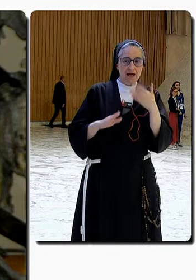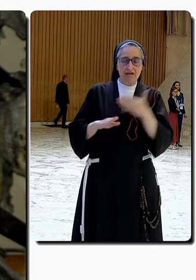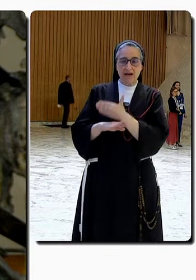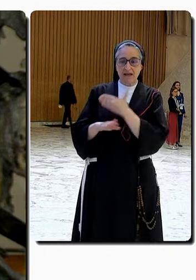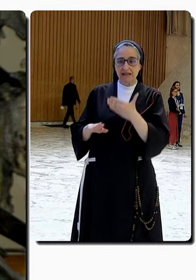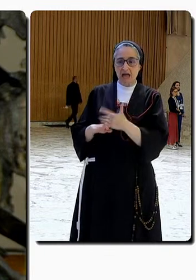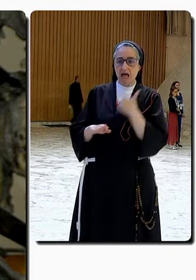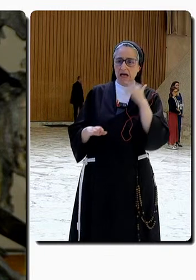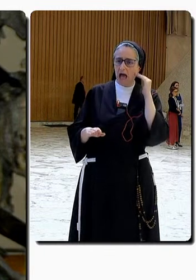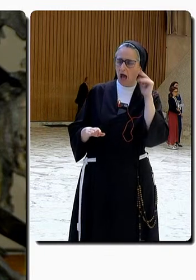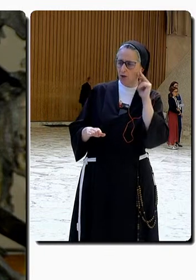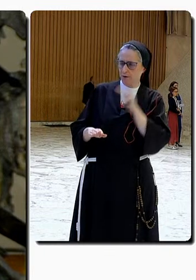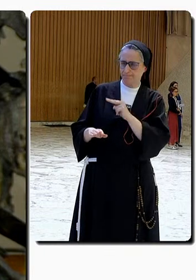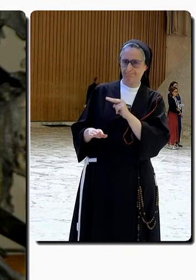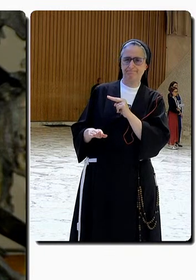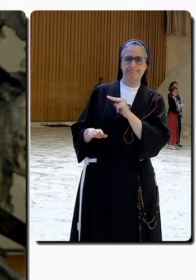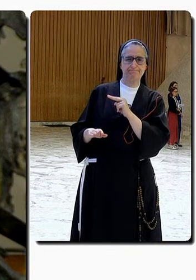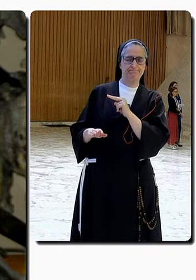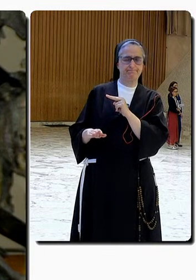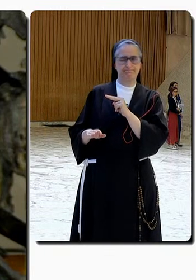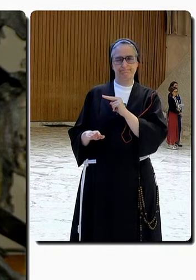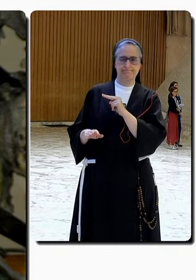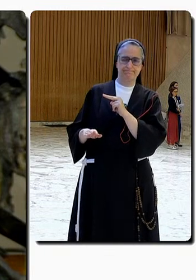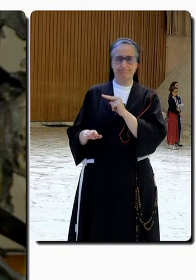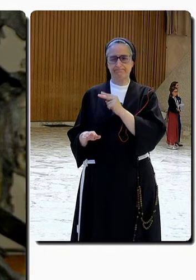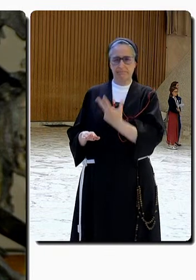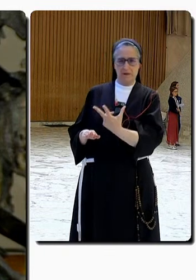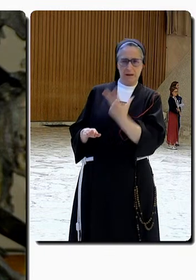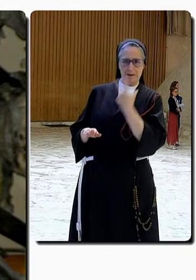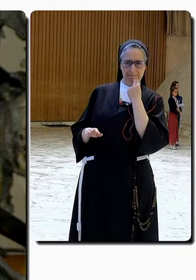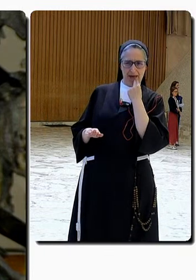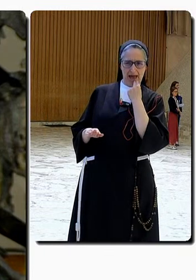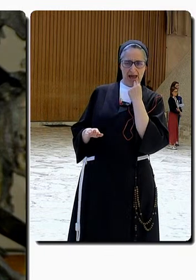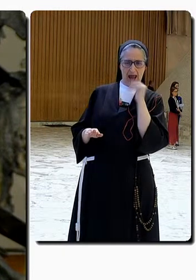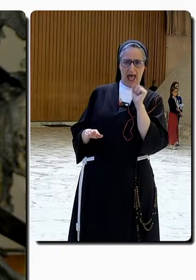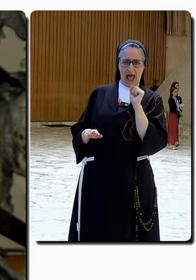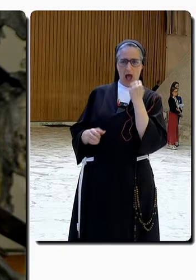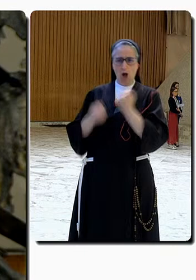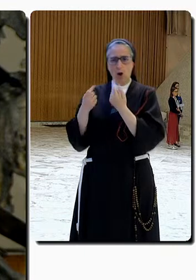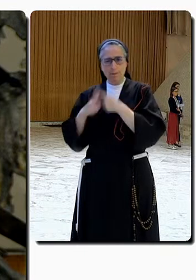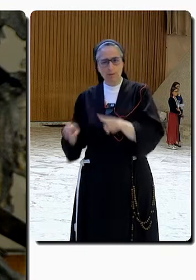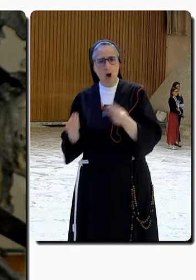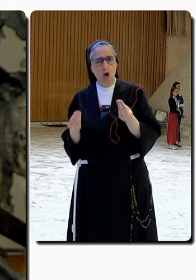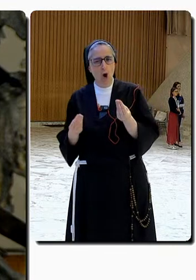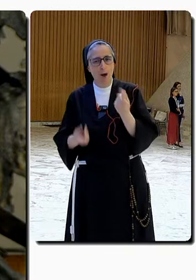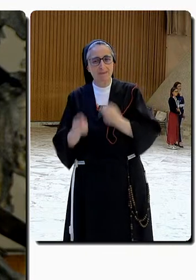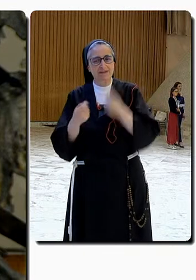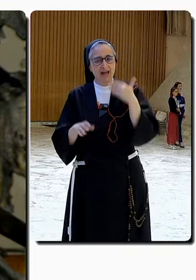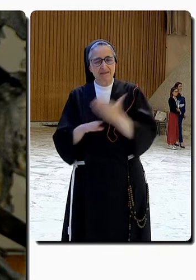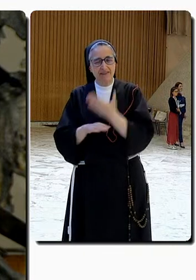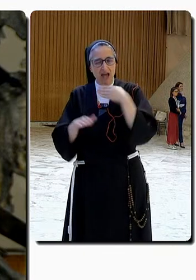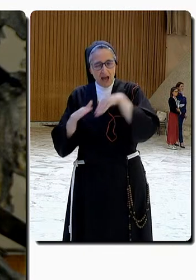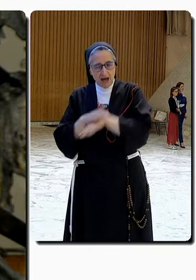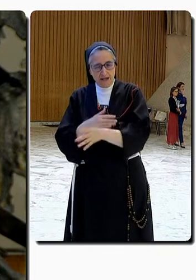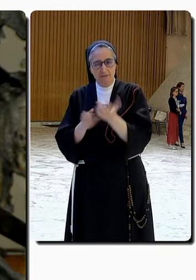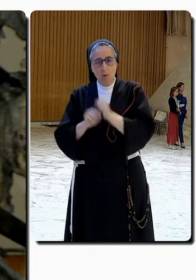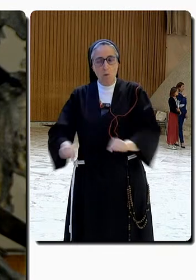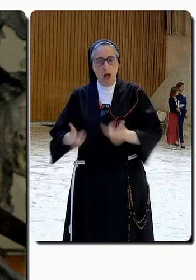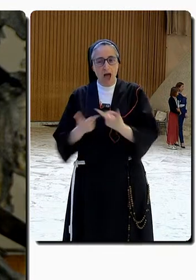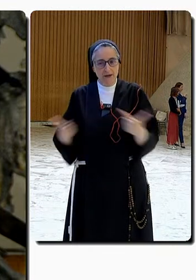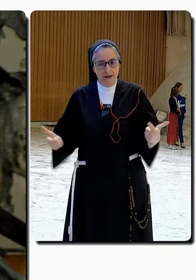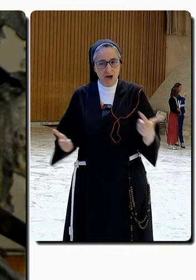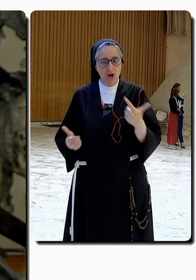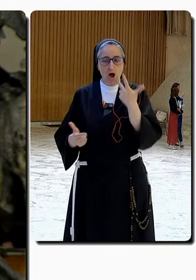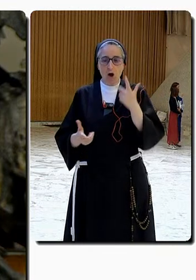detect a dissonance between our testimony and our actual behavior. They will be less receptive to the